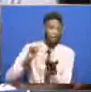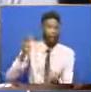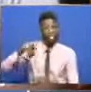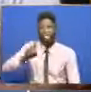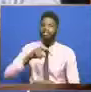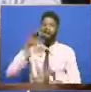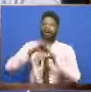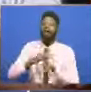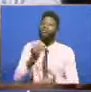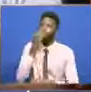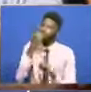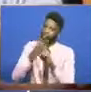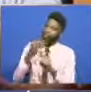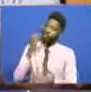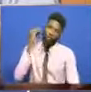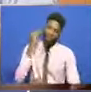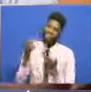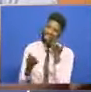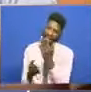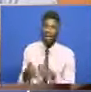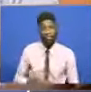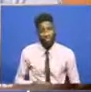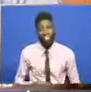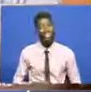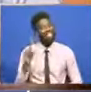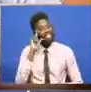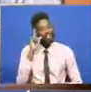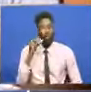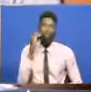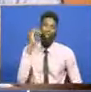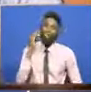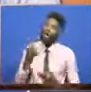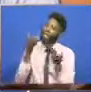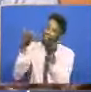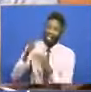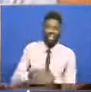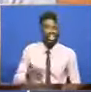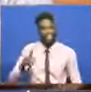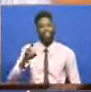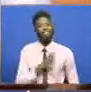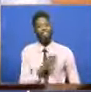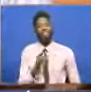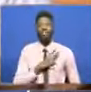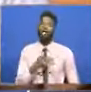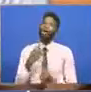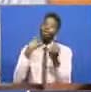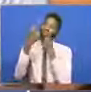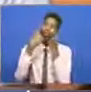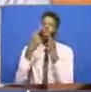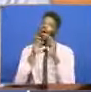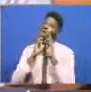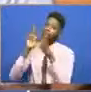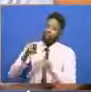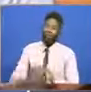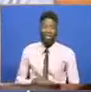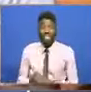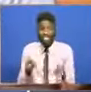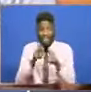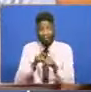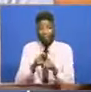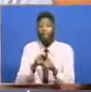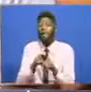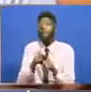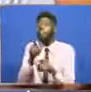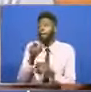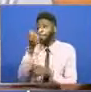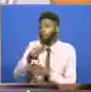food. This is where she gets accommodation. Mm. So she's afraid to speak out. And the perpetrators could be family members. So we have